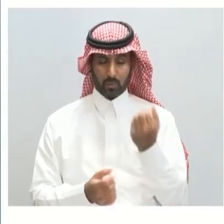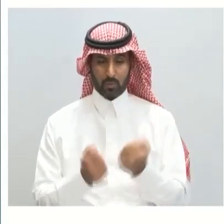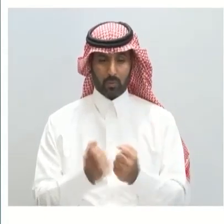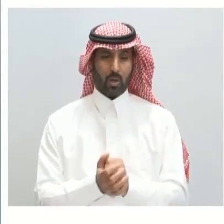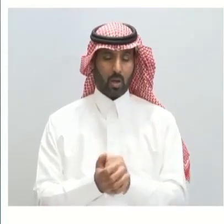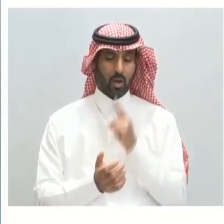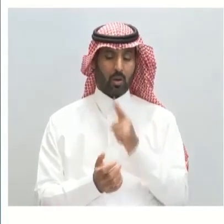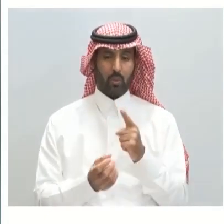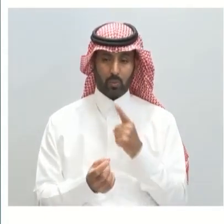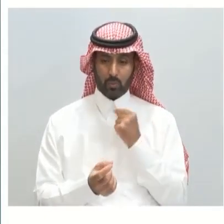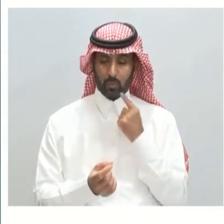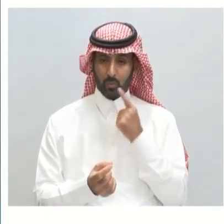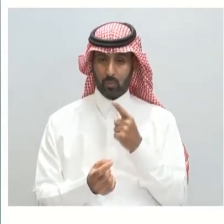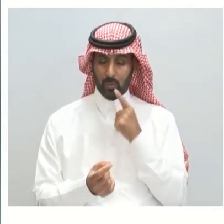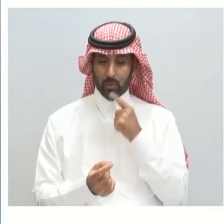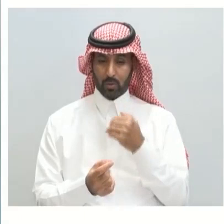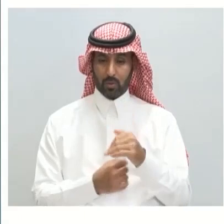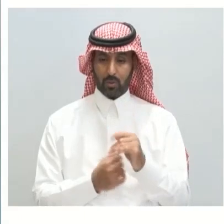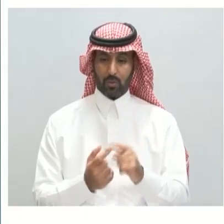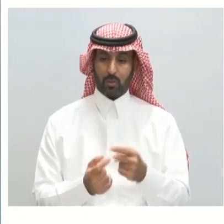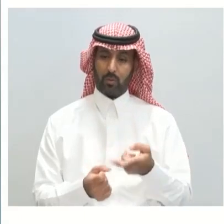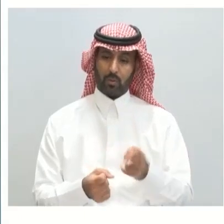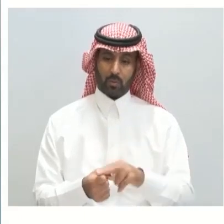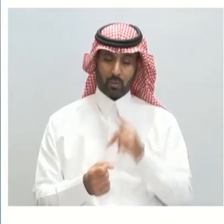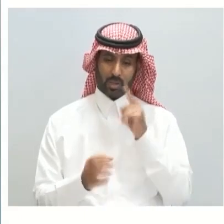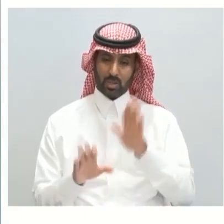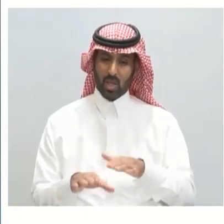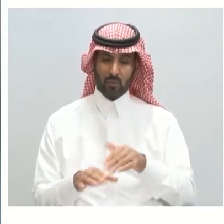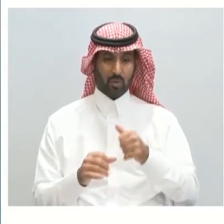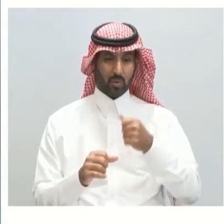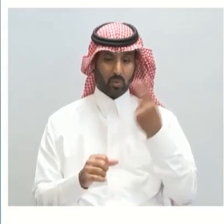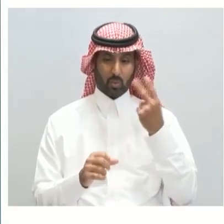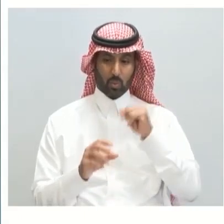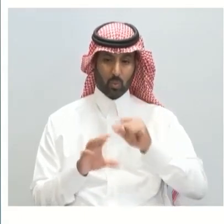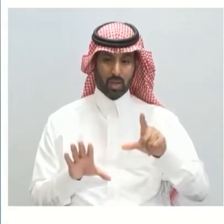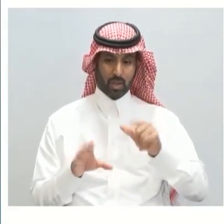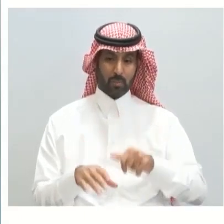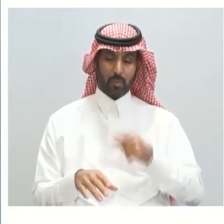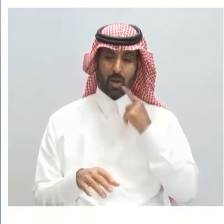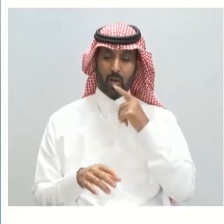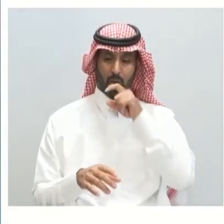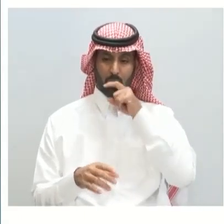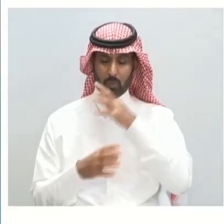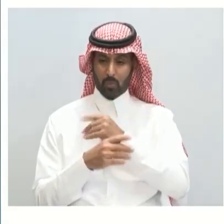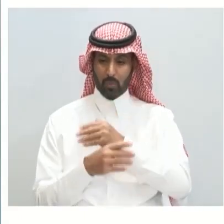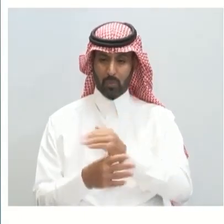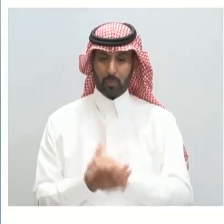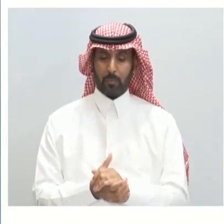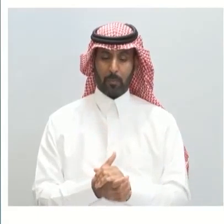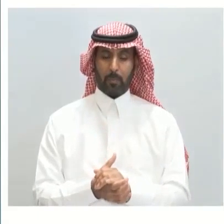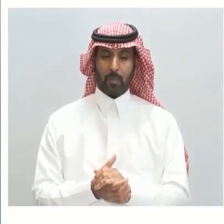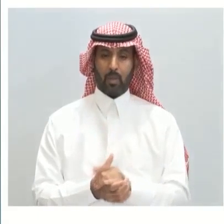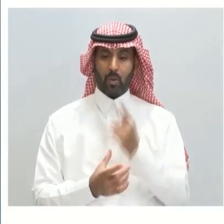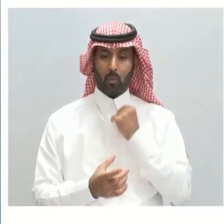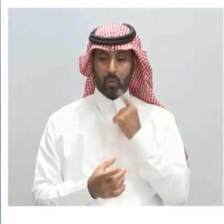I wish we could have gone on for another 2 weeks. Number six, my falcons are spoken for, so I